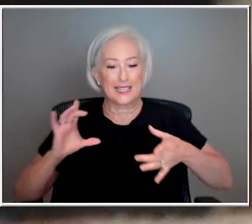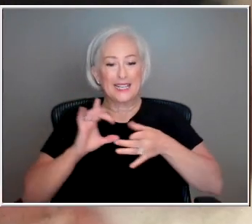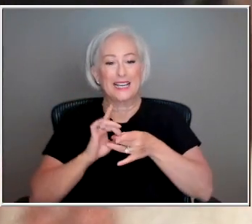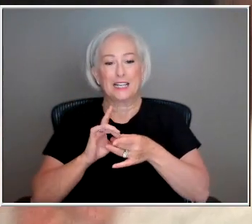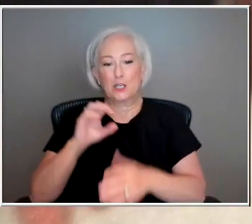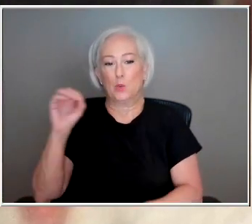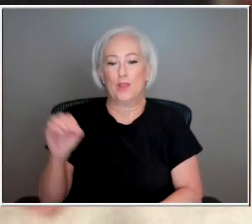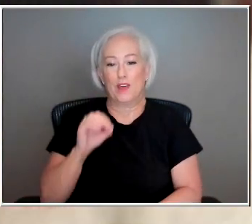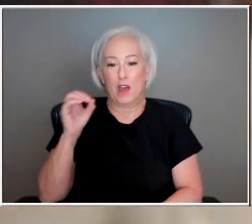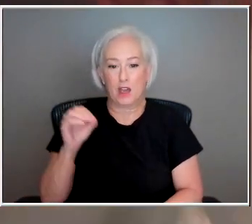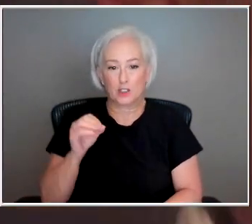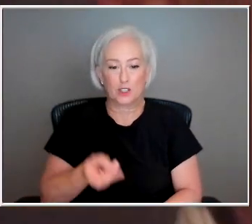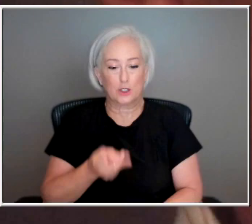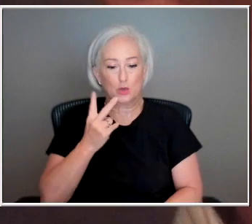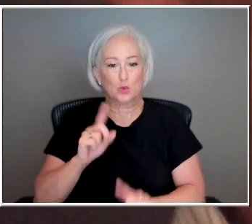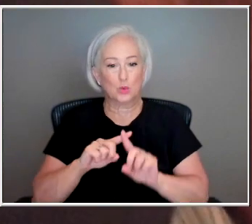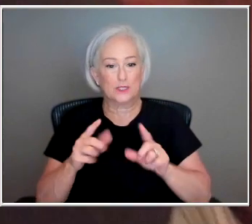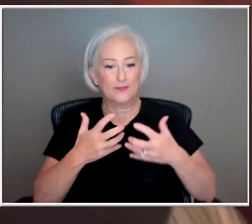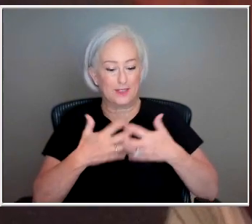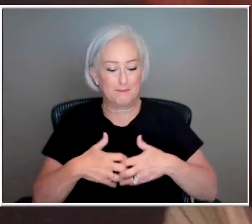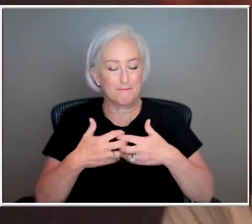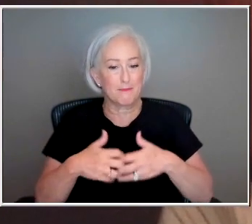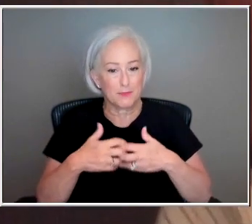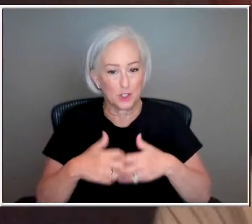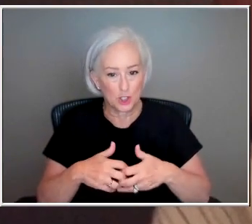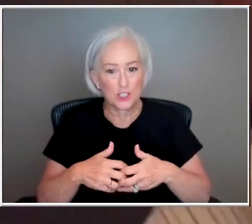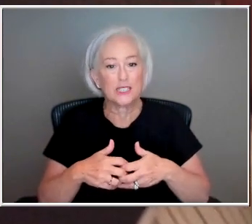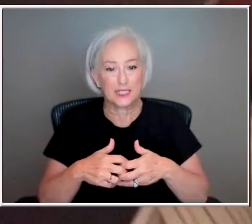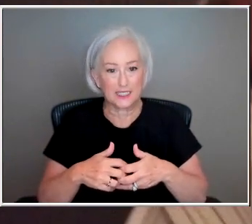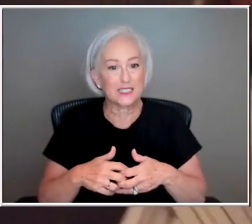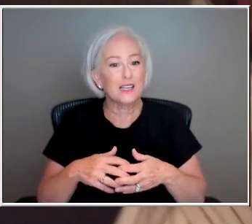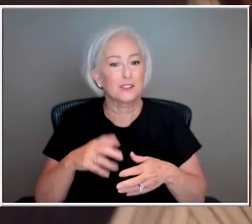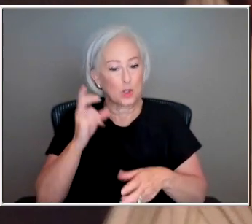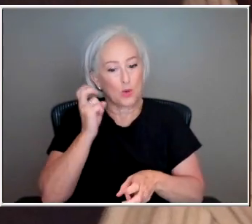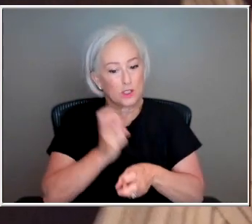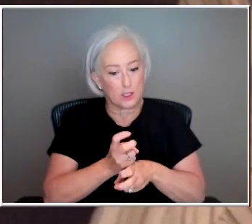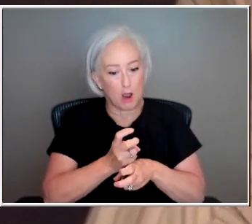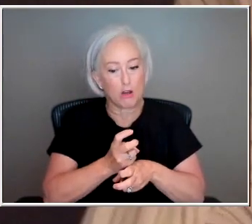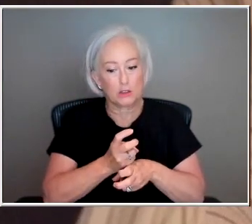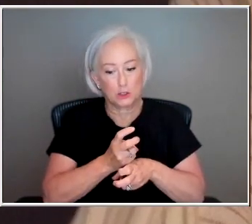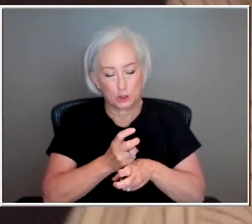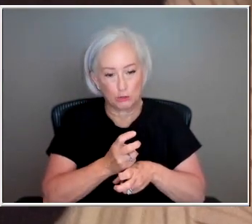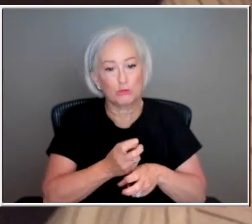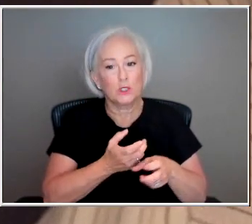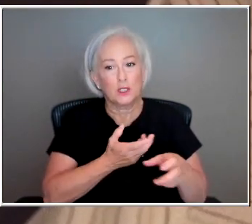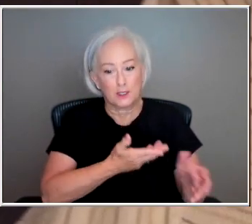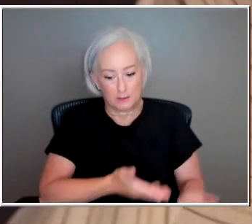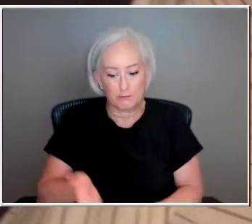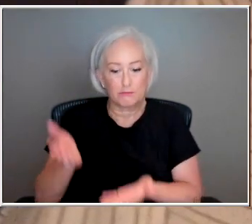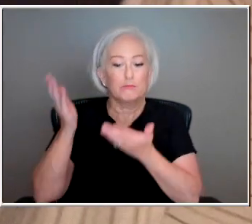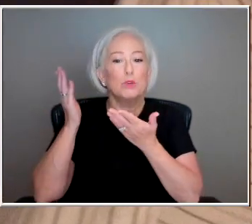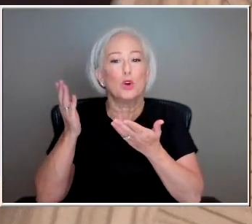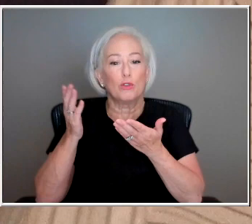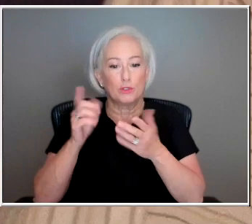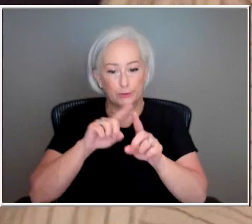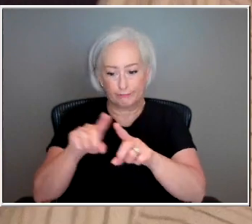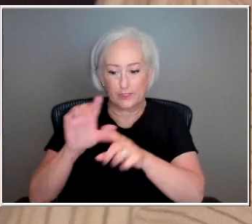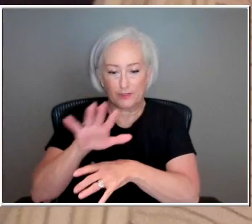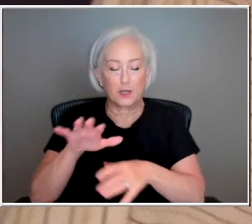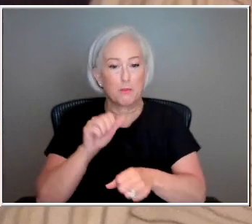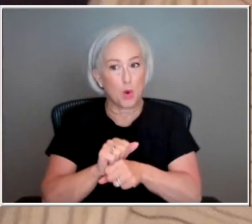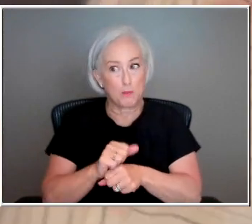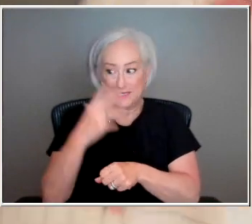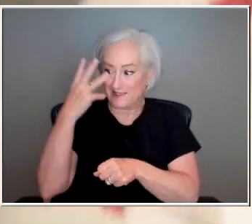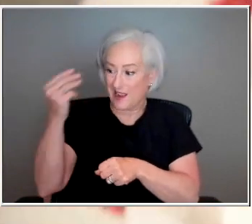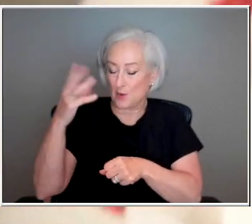the house, let alone loading her up and getting her places. And it was still cold outside too, so with her lung disorder, that was